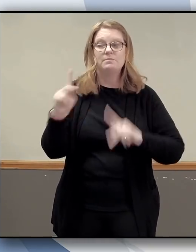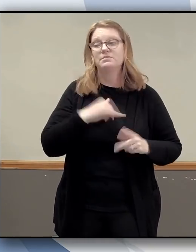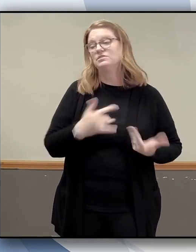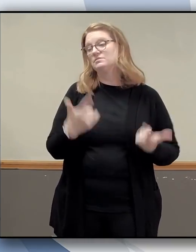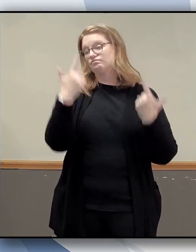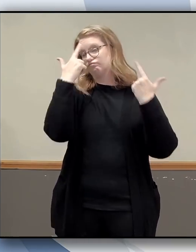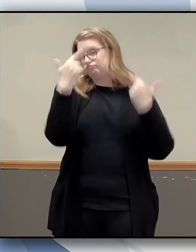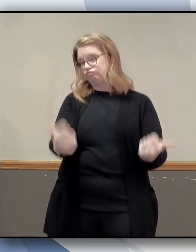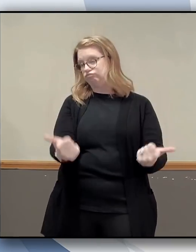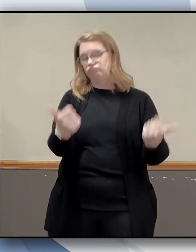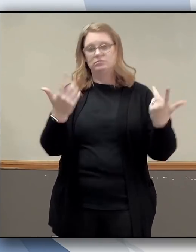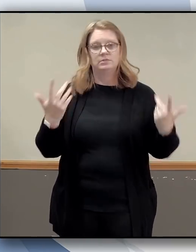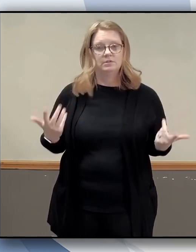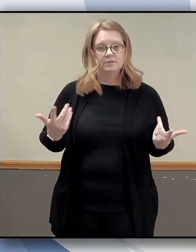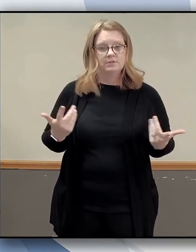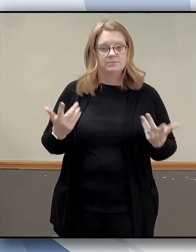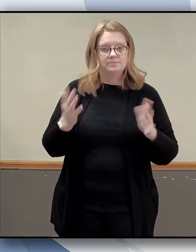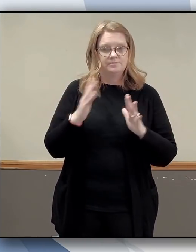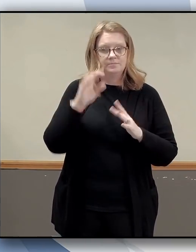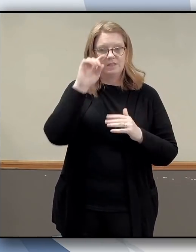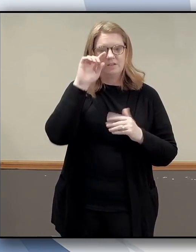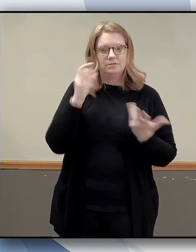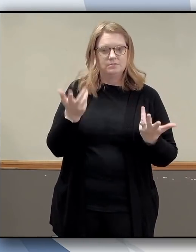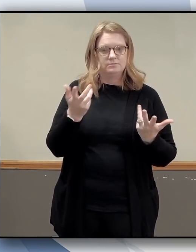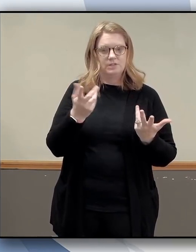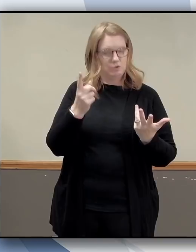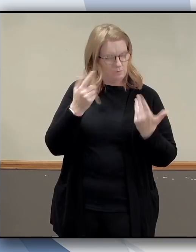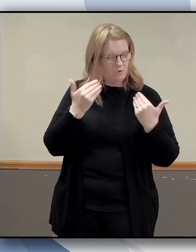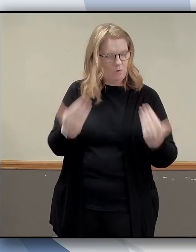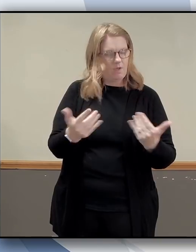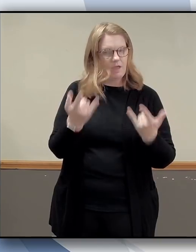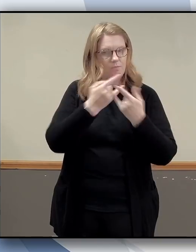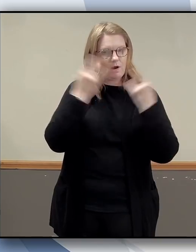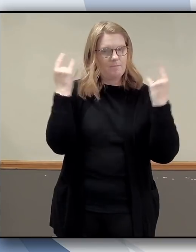doesn't require a mandate. Nothing stopping people from doing that.